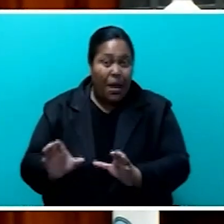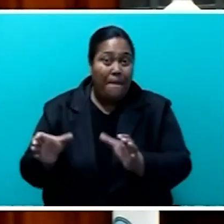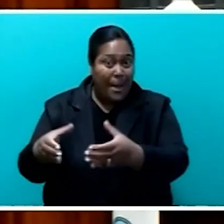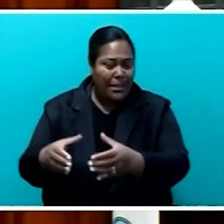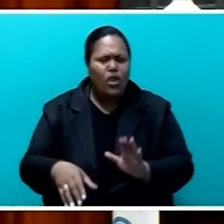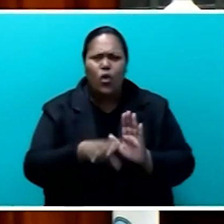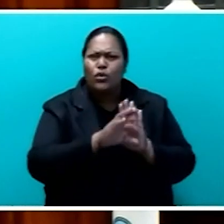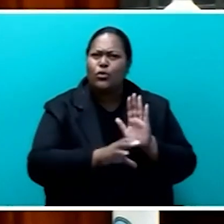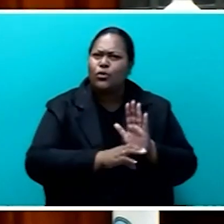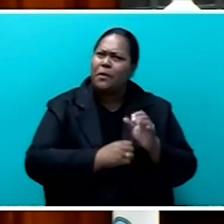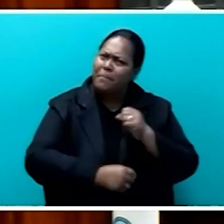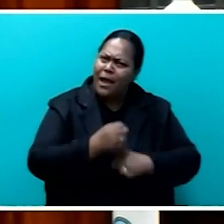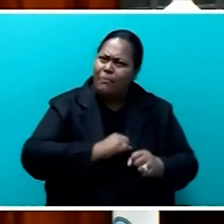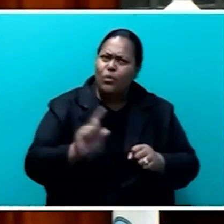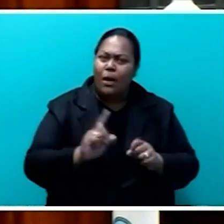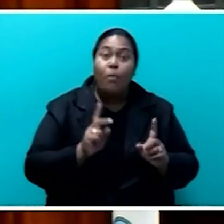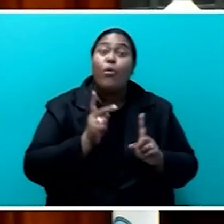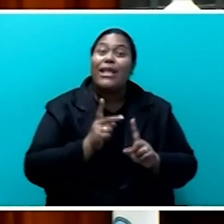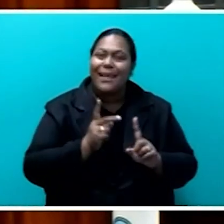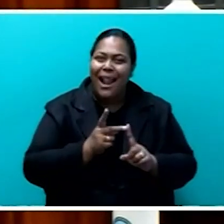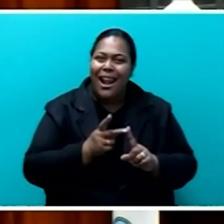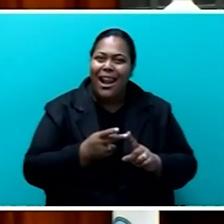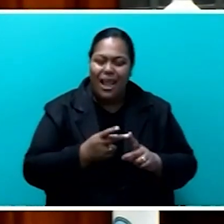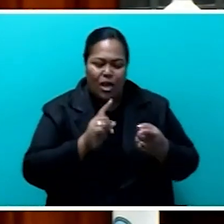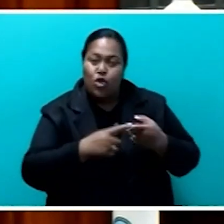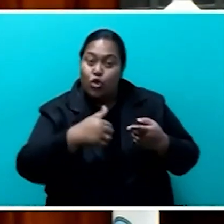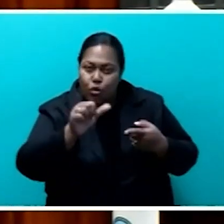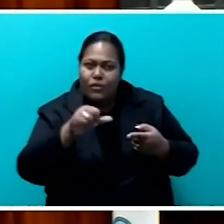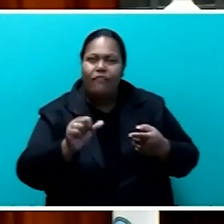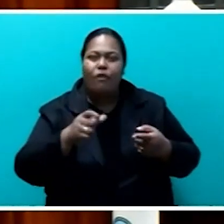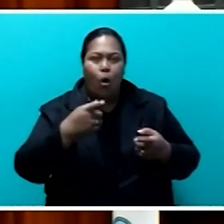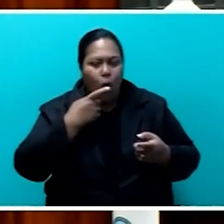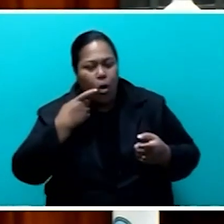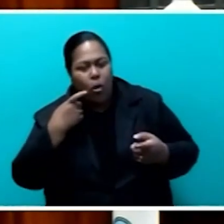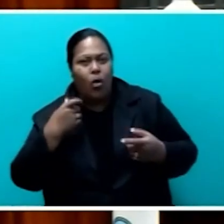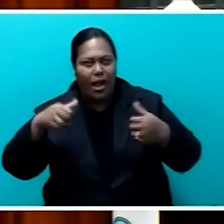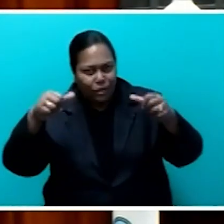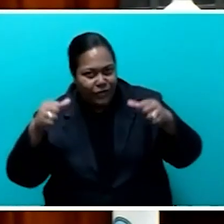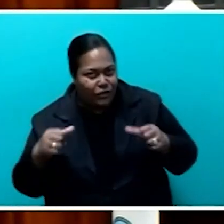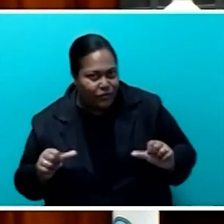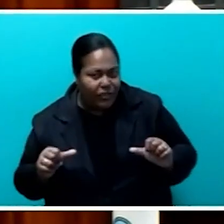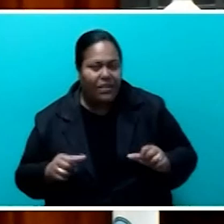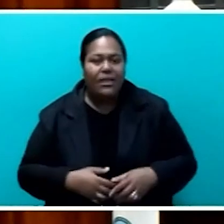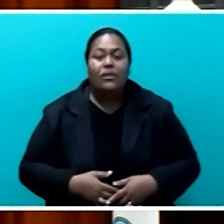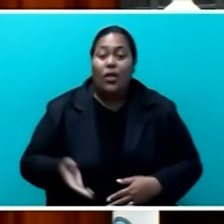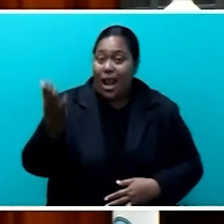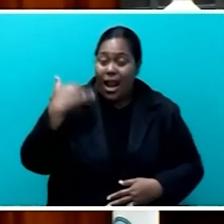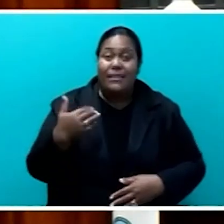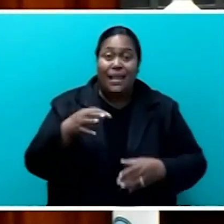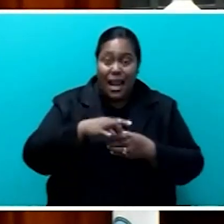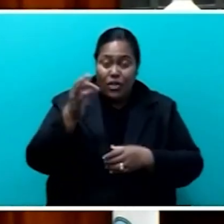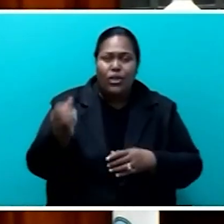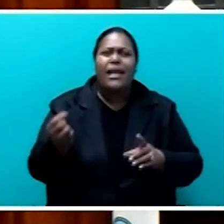Constitution becomes a political point-scoring issue. In the last election, the parties on the government side campaigned on